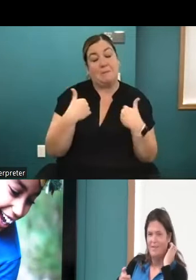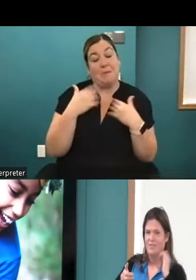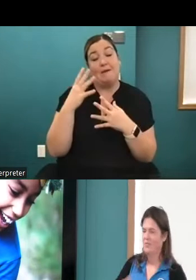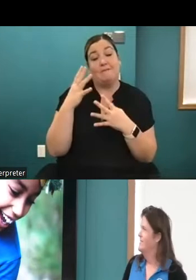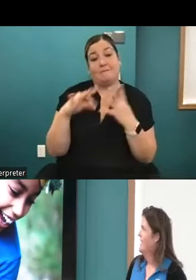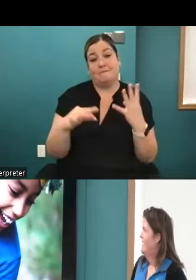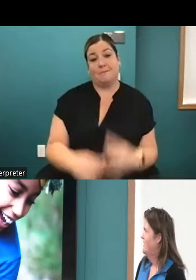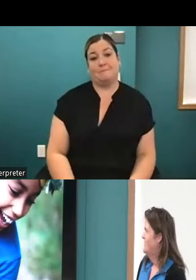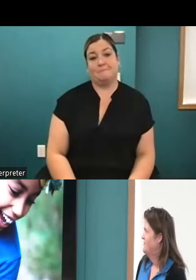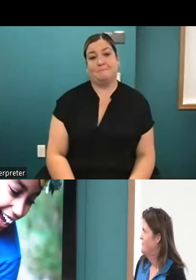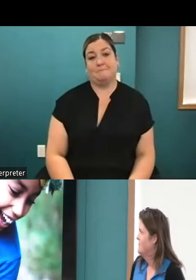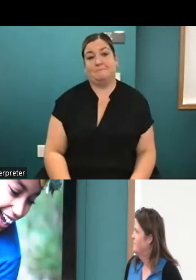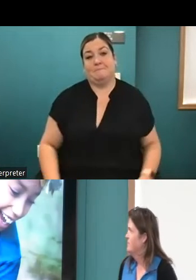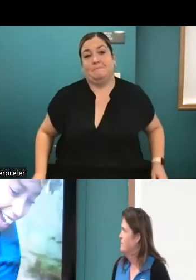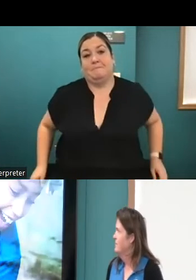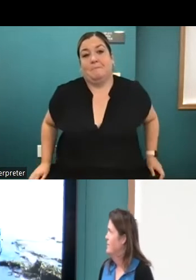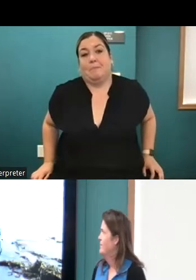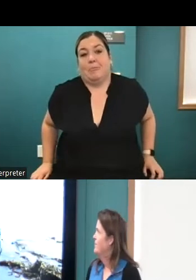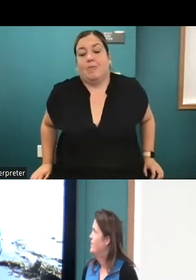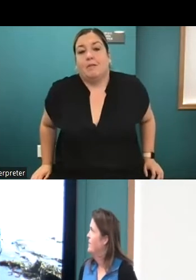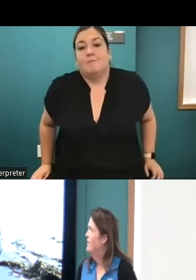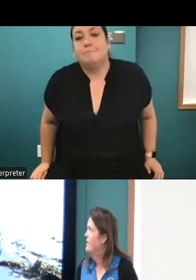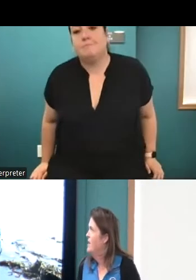you can turn the slide.